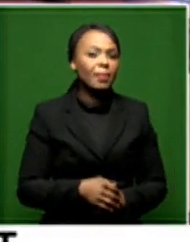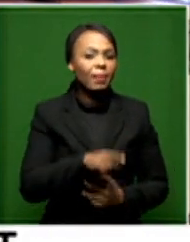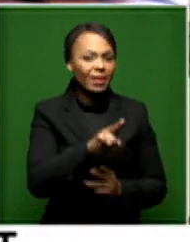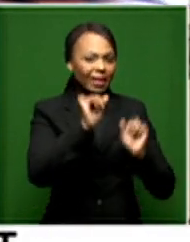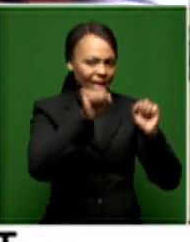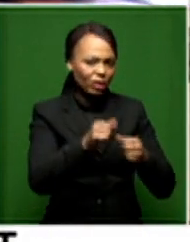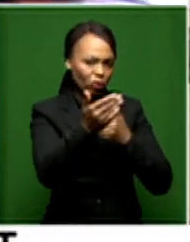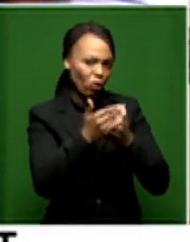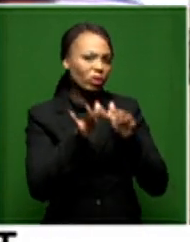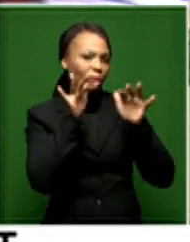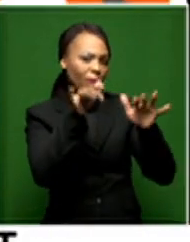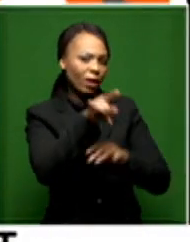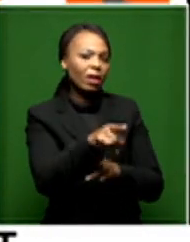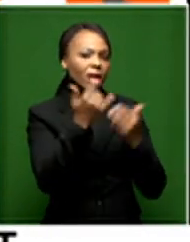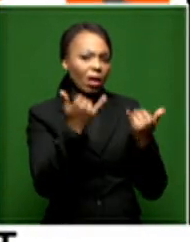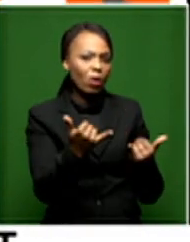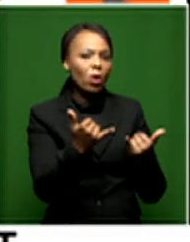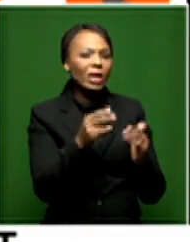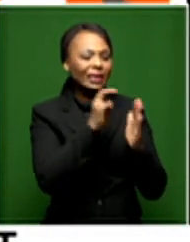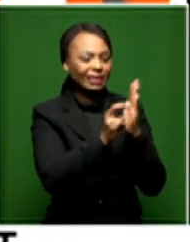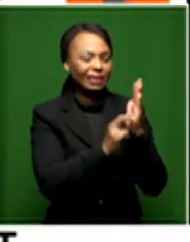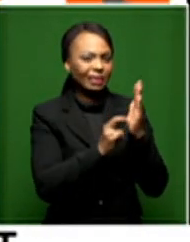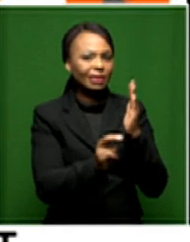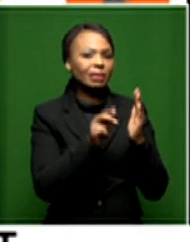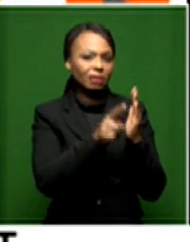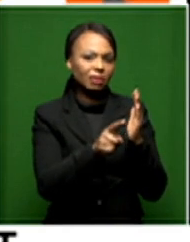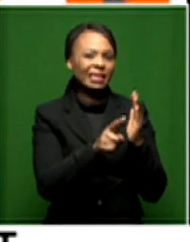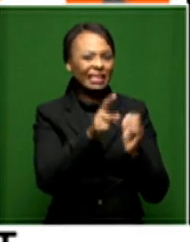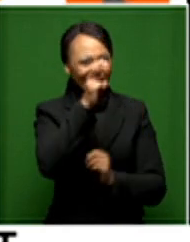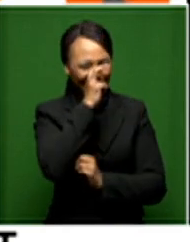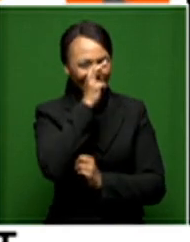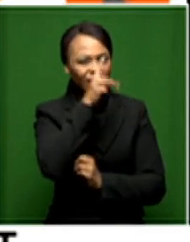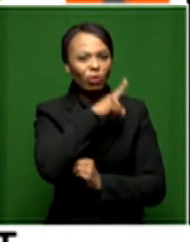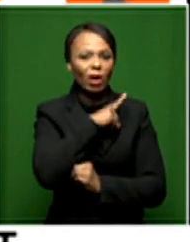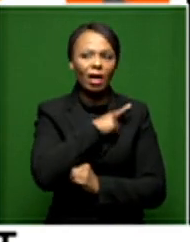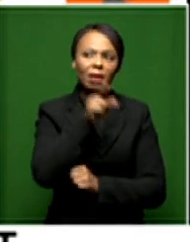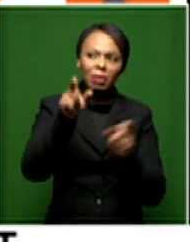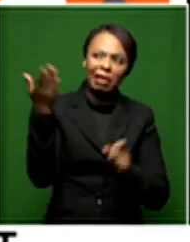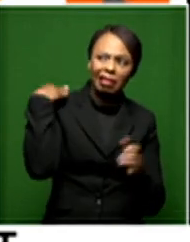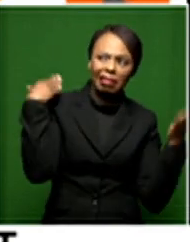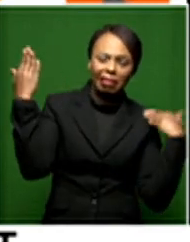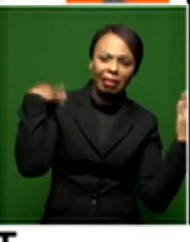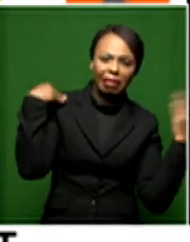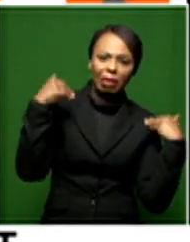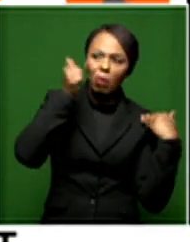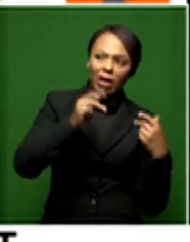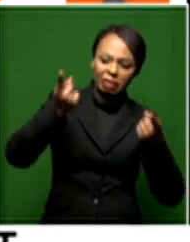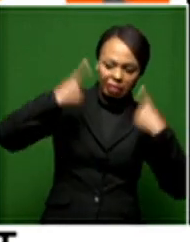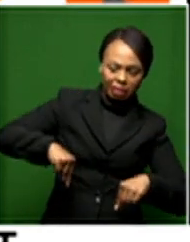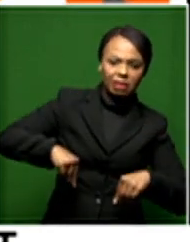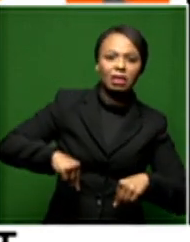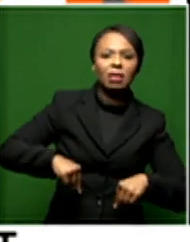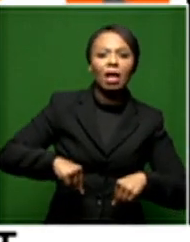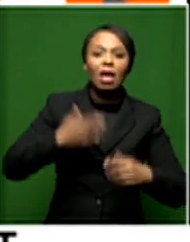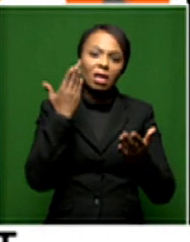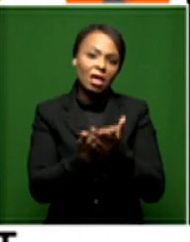the public. We will be enforcing very strict protocols. As much as the people are knocking on our doors and wanting to come and visit us, they can go